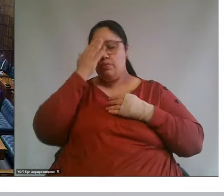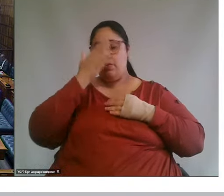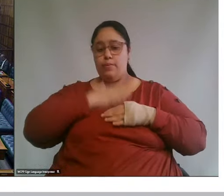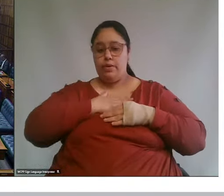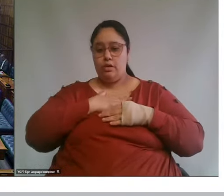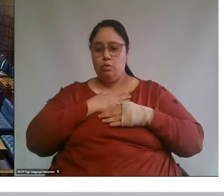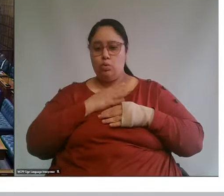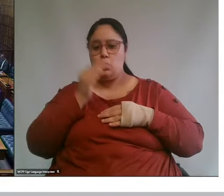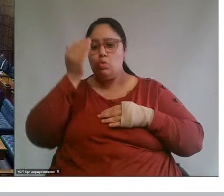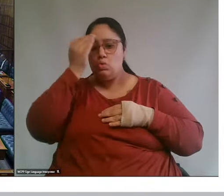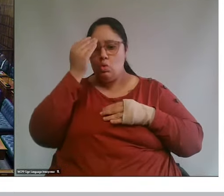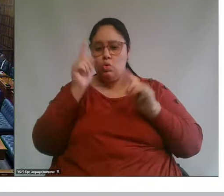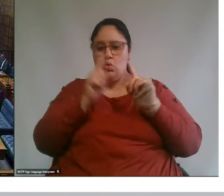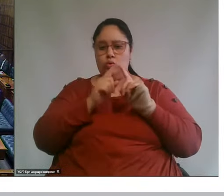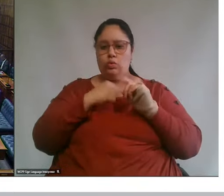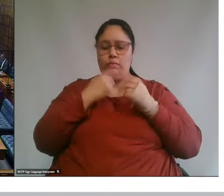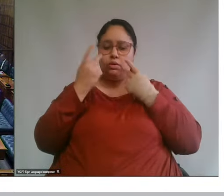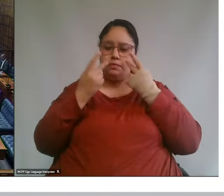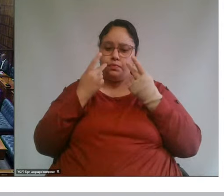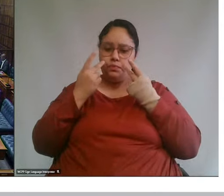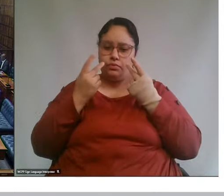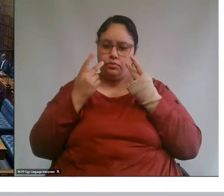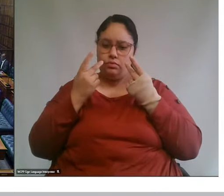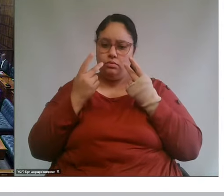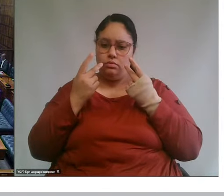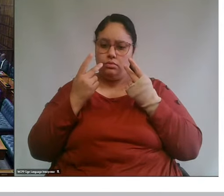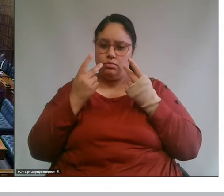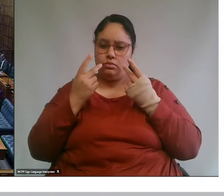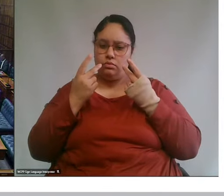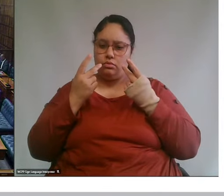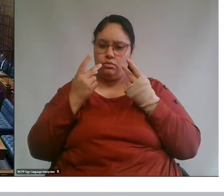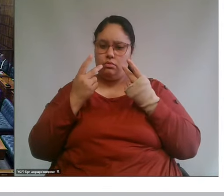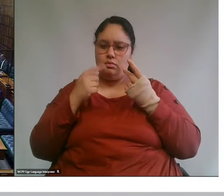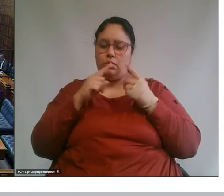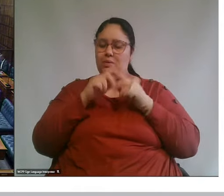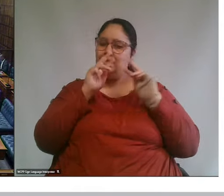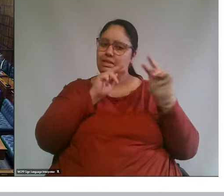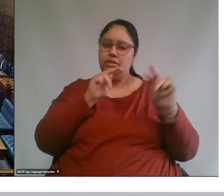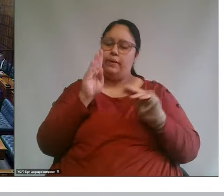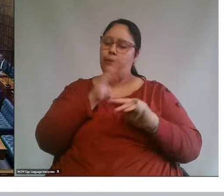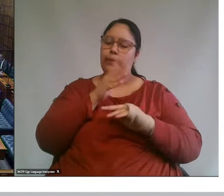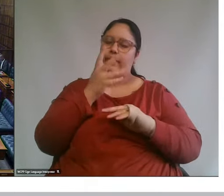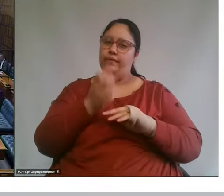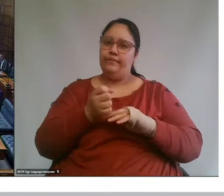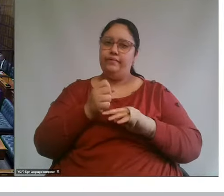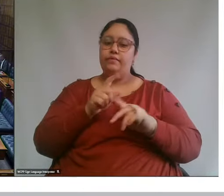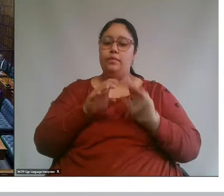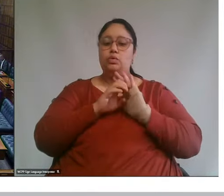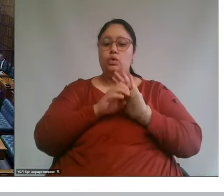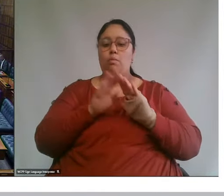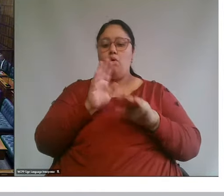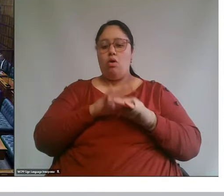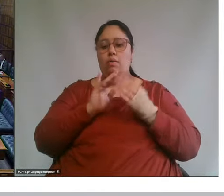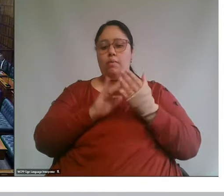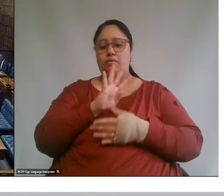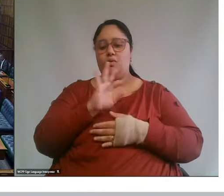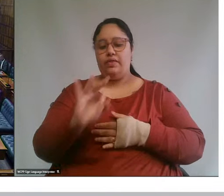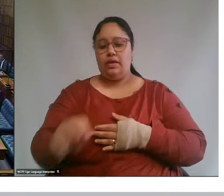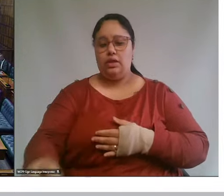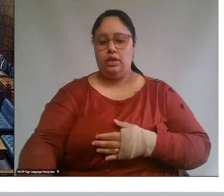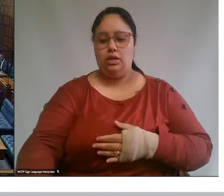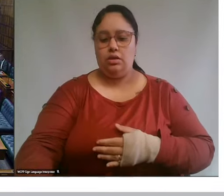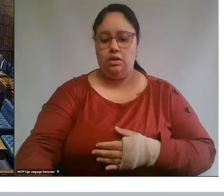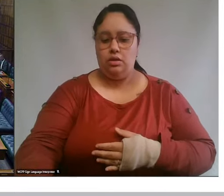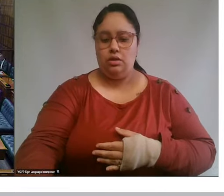quite often I'm I'm looking for things in annual reports and then I'm not seeing it there for example on page 43 you've got a beautiful